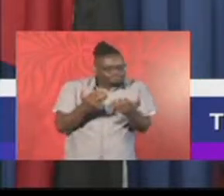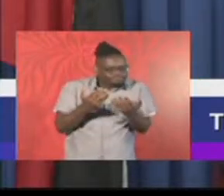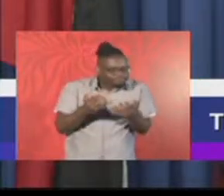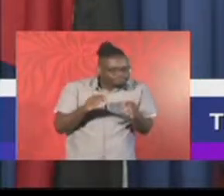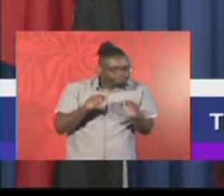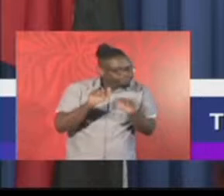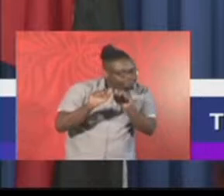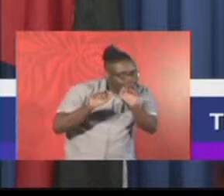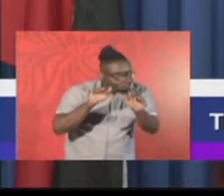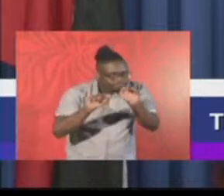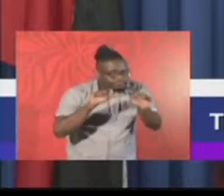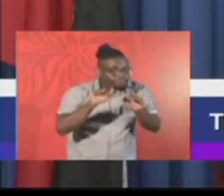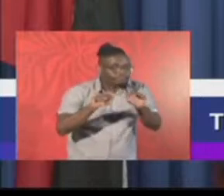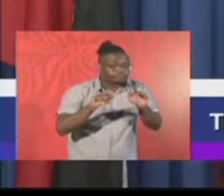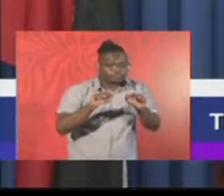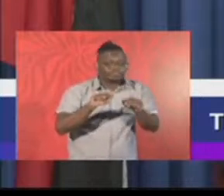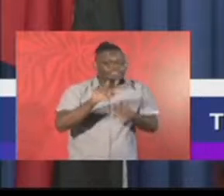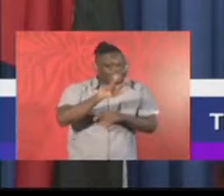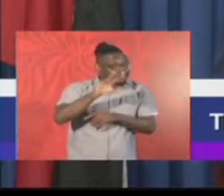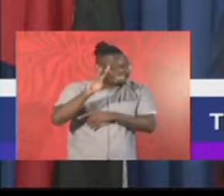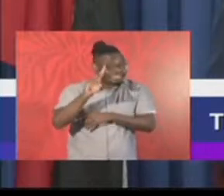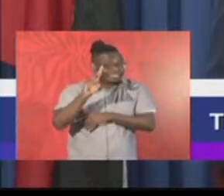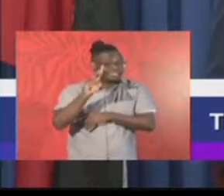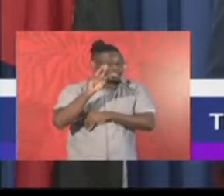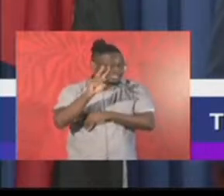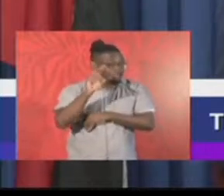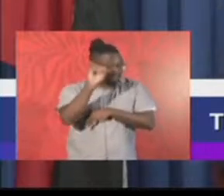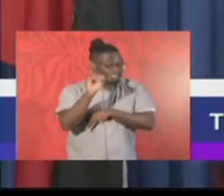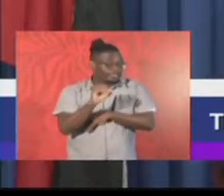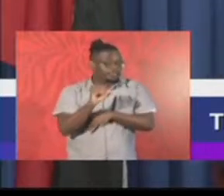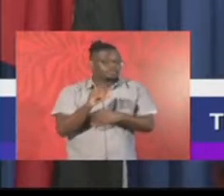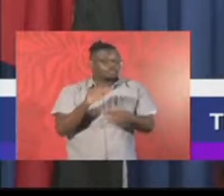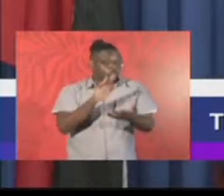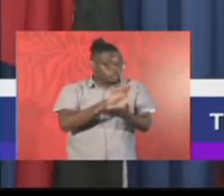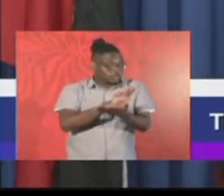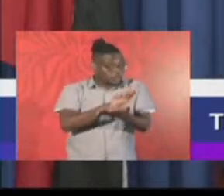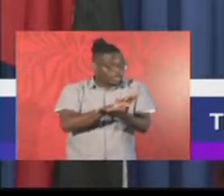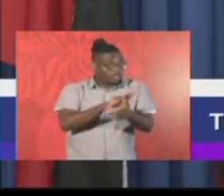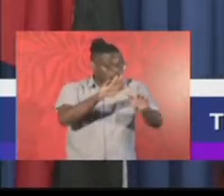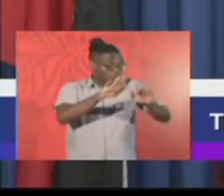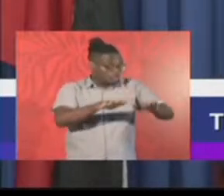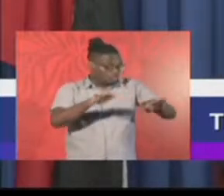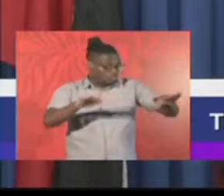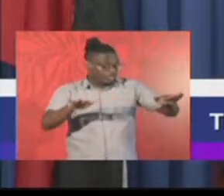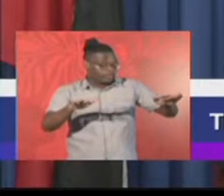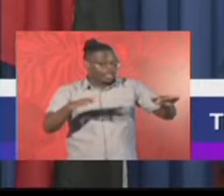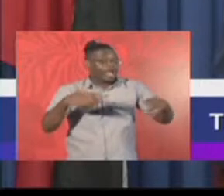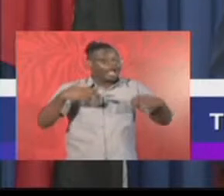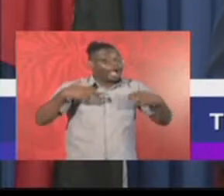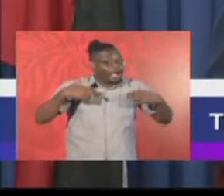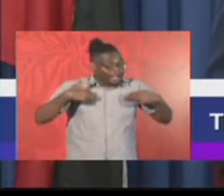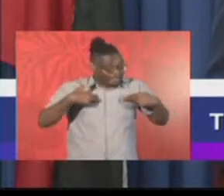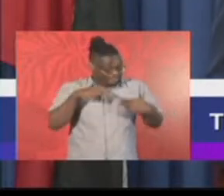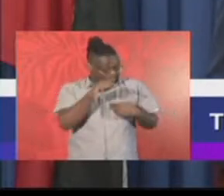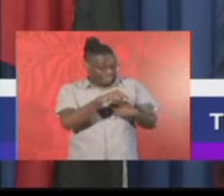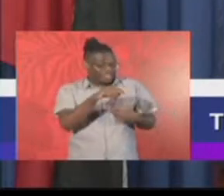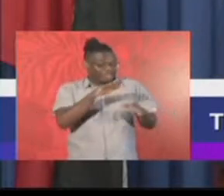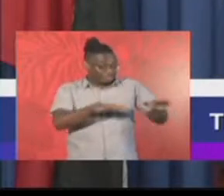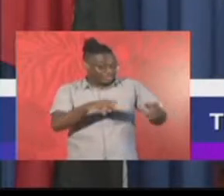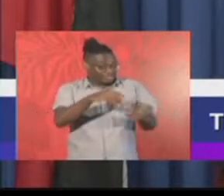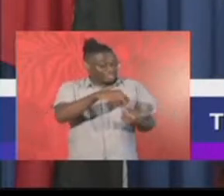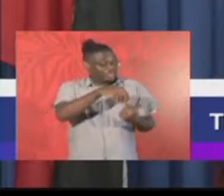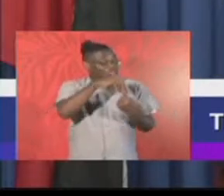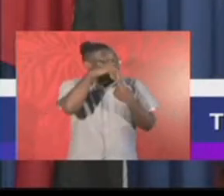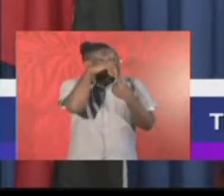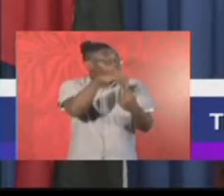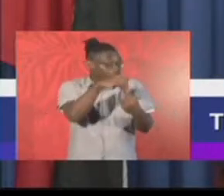25% of the school children for whom we made special arrangements and for whom we expect